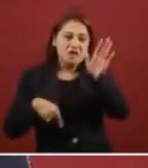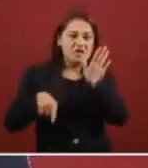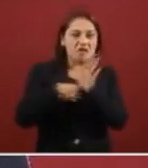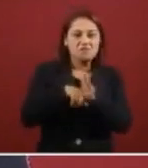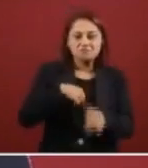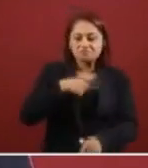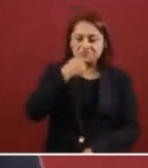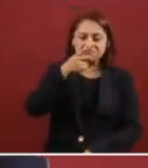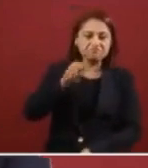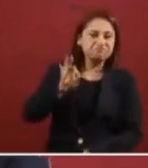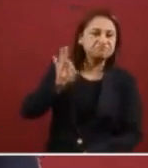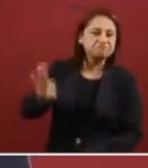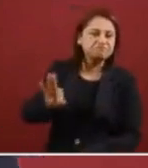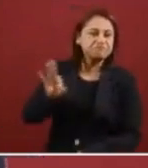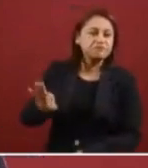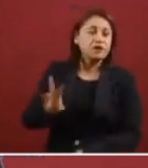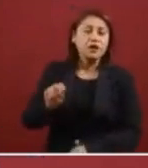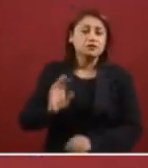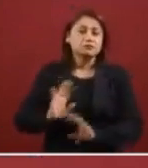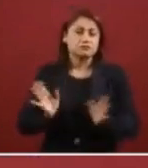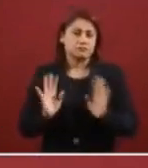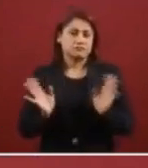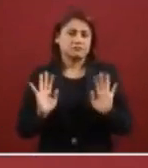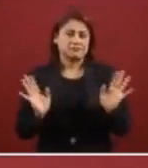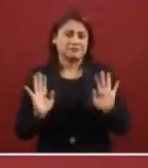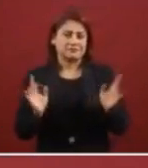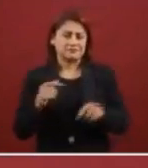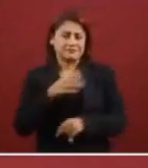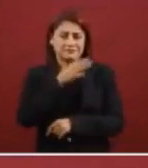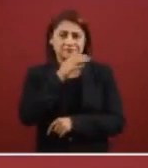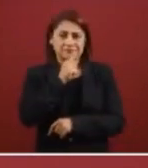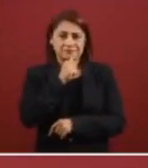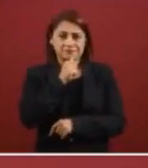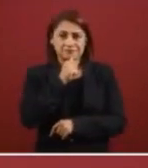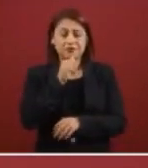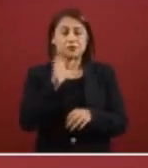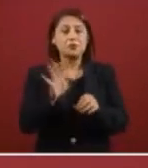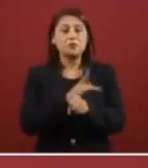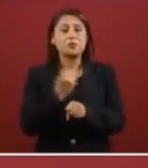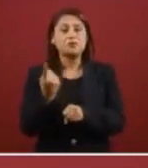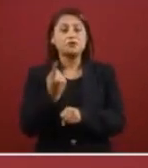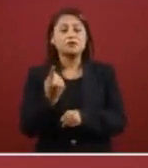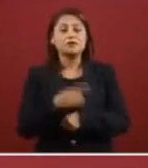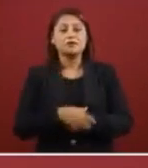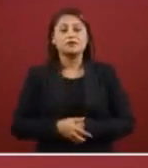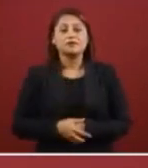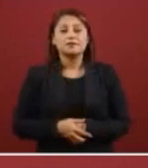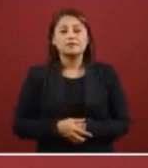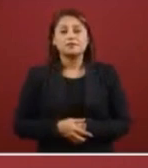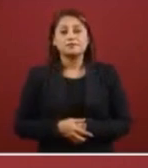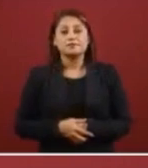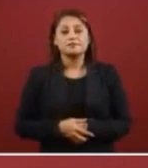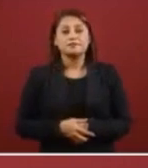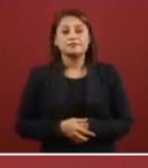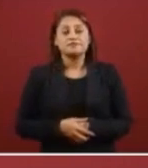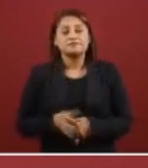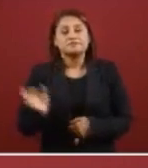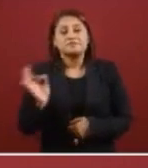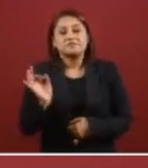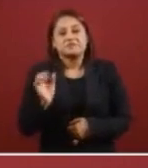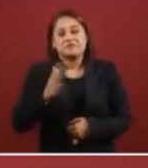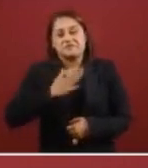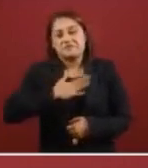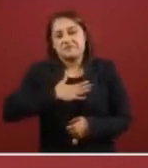case or this porque type no of situation sería because it is not appropriate. And it would be